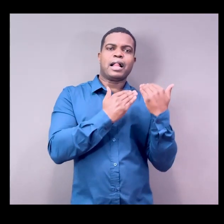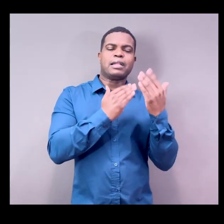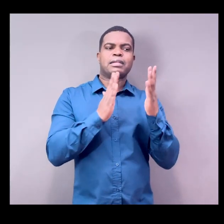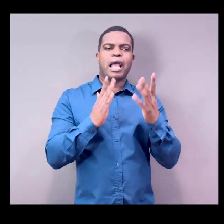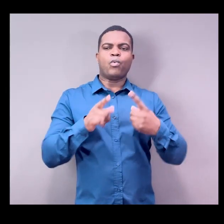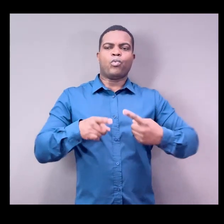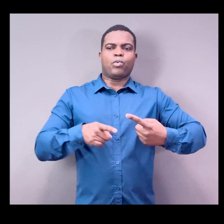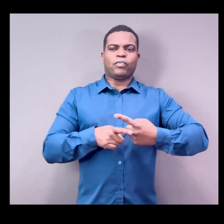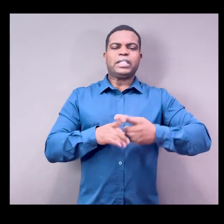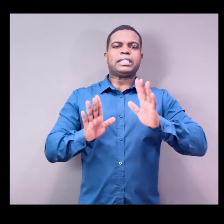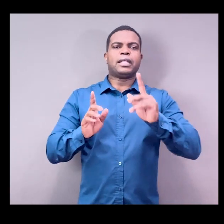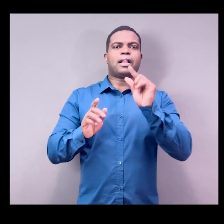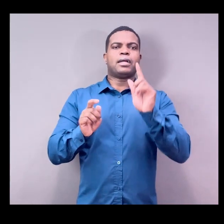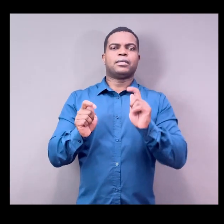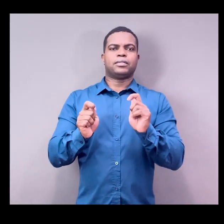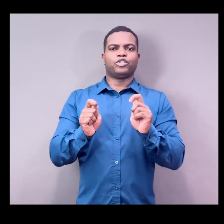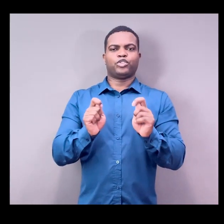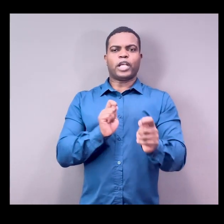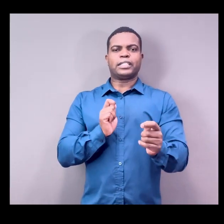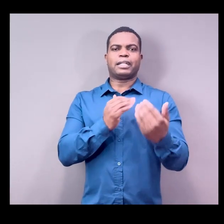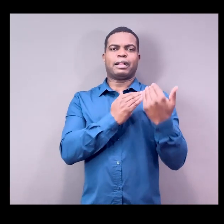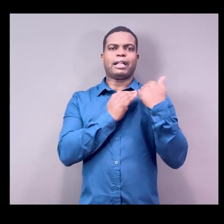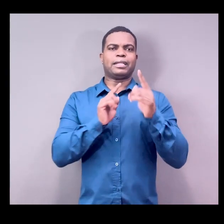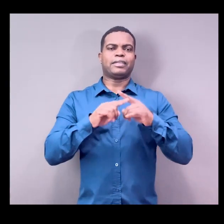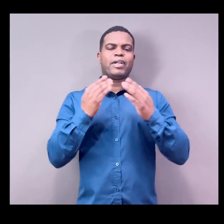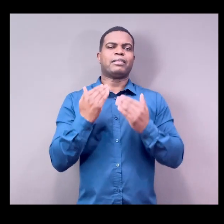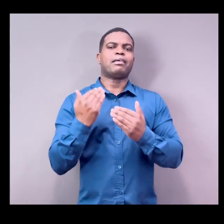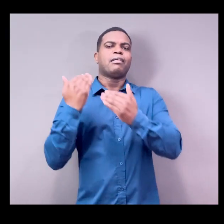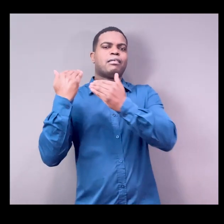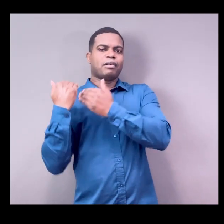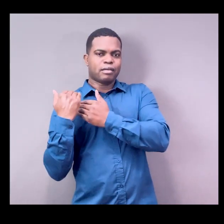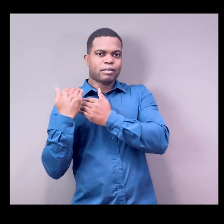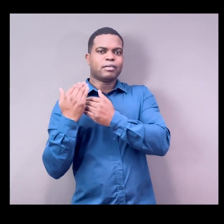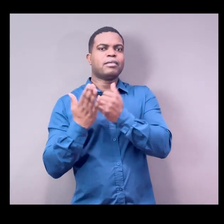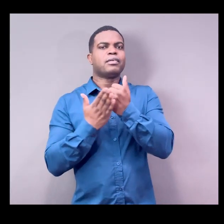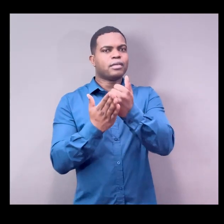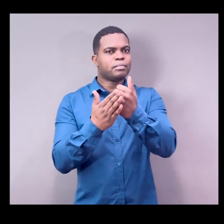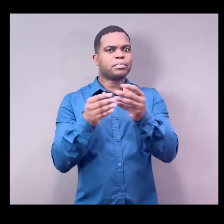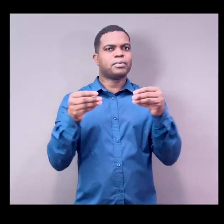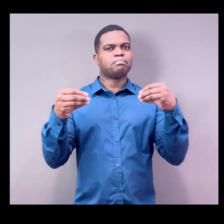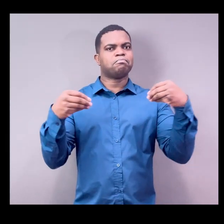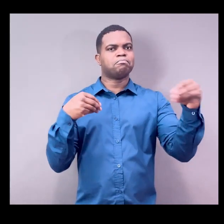roles. So when we notice that there